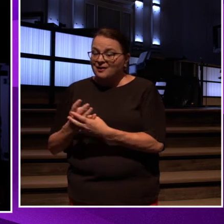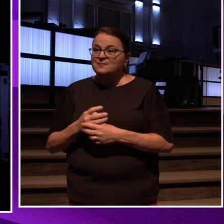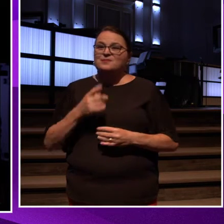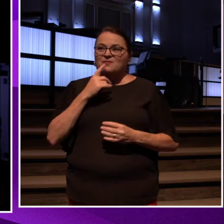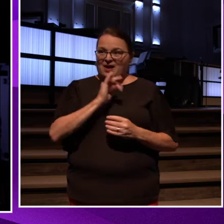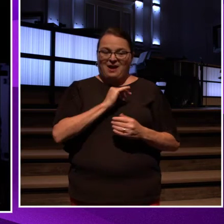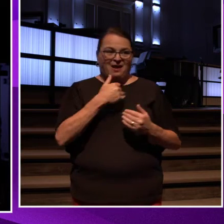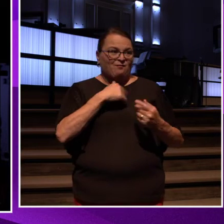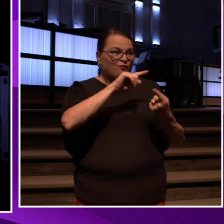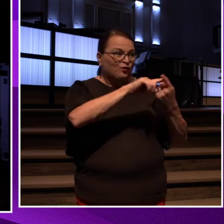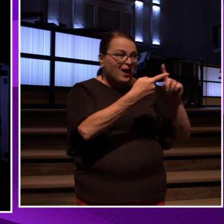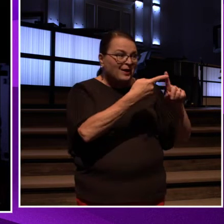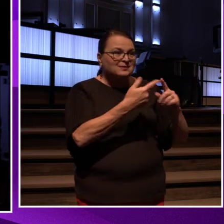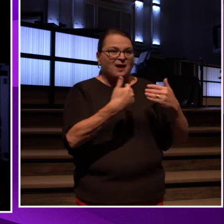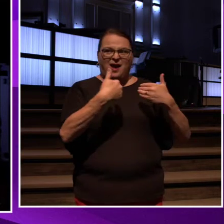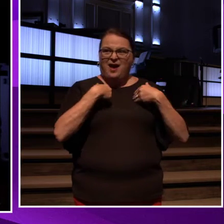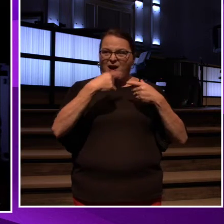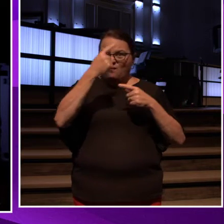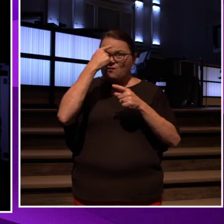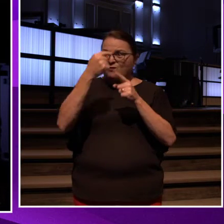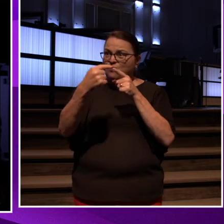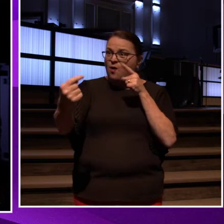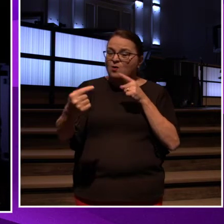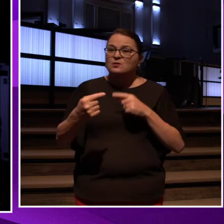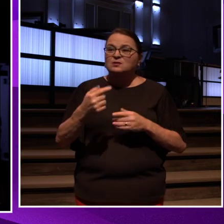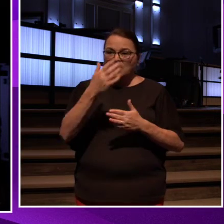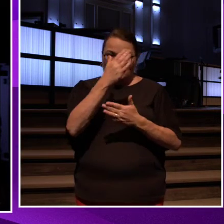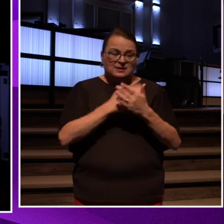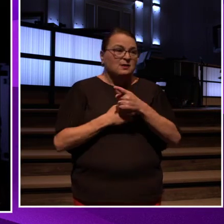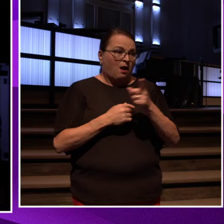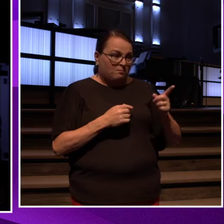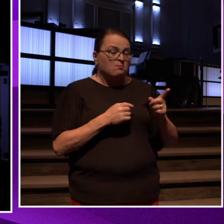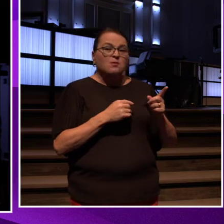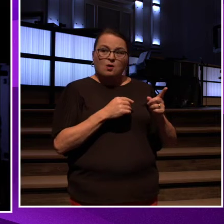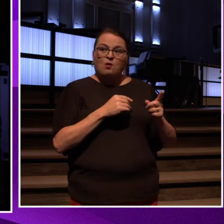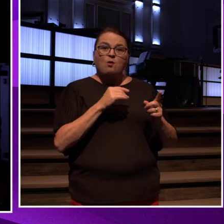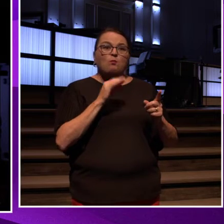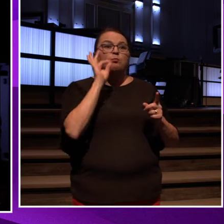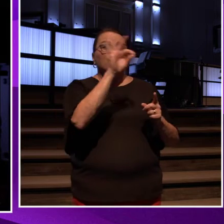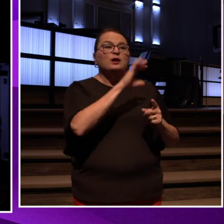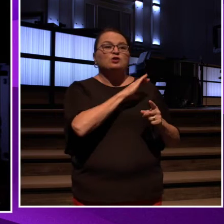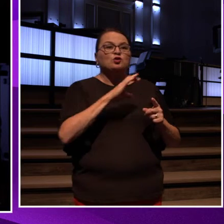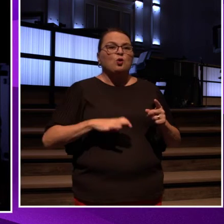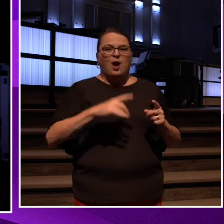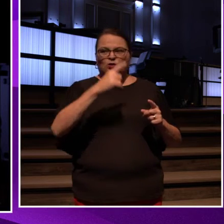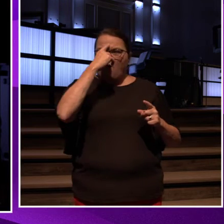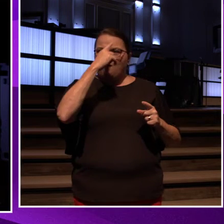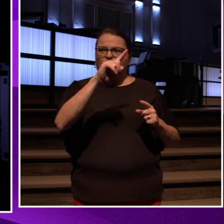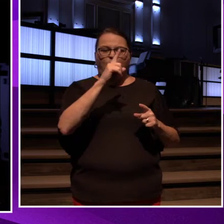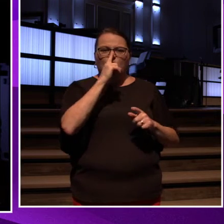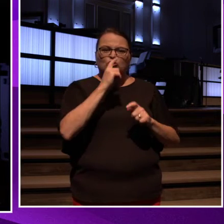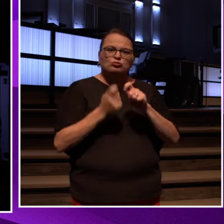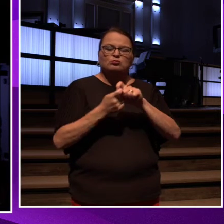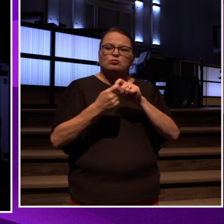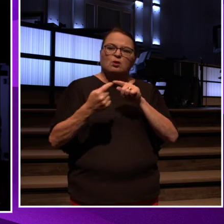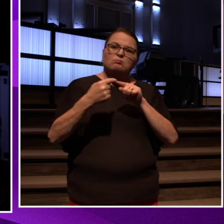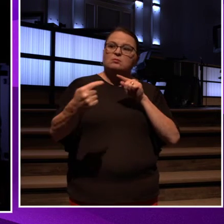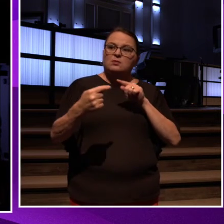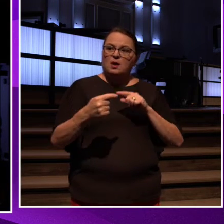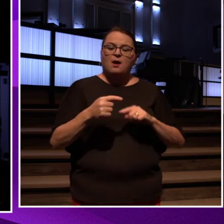and foes. He said, some indeed preach Christ from envy and rivalry. But others do it from goodwill, the latter out of